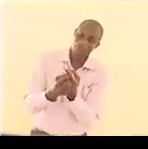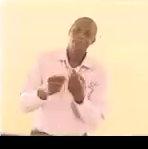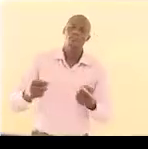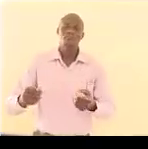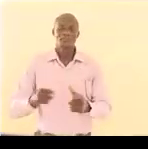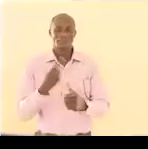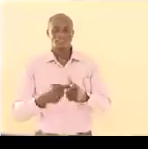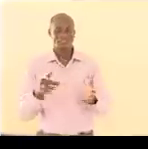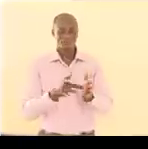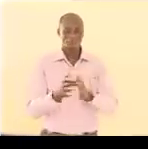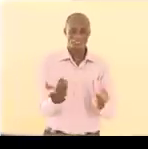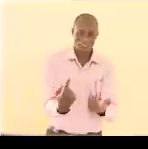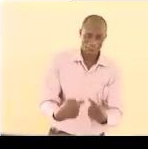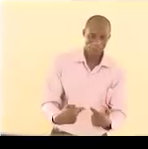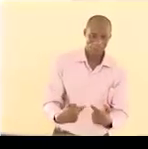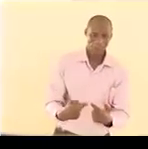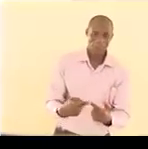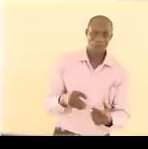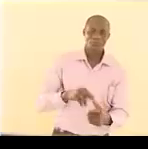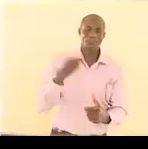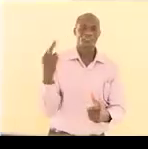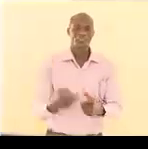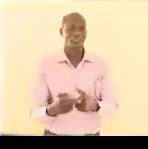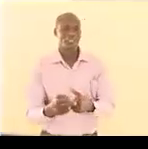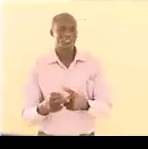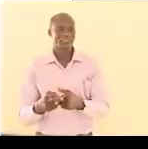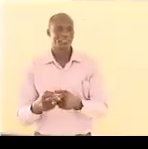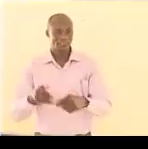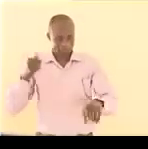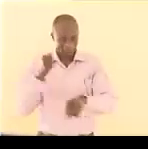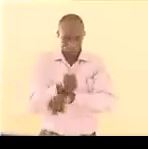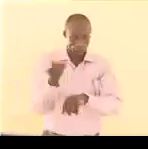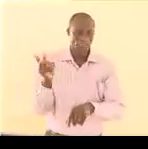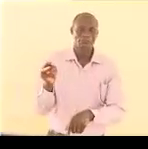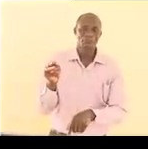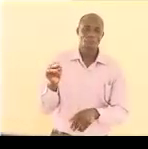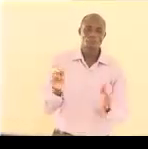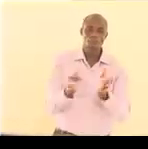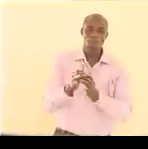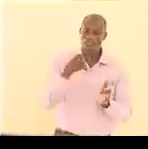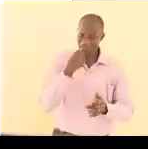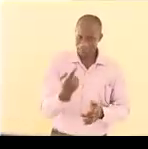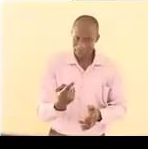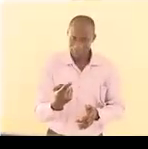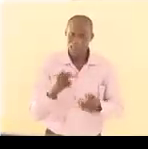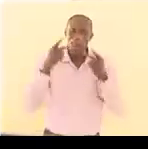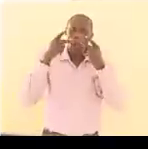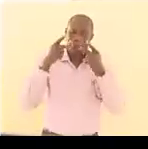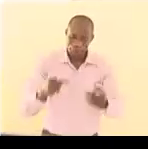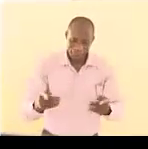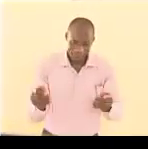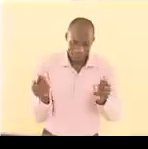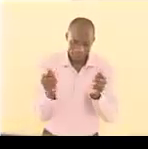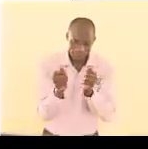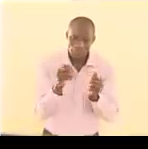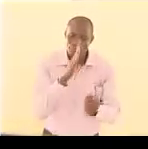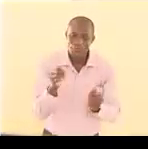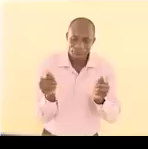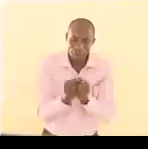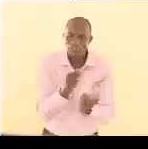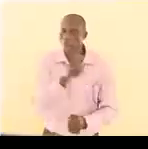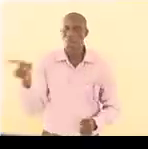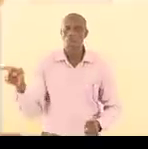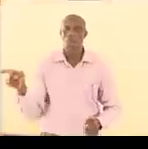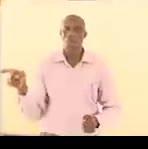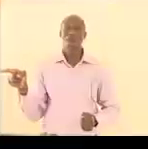believe. Then Jesus came, and rather than reprimand him, scold him, Jesus said what? Peace be with you.